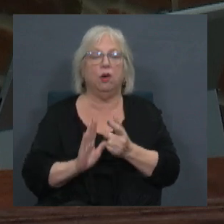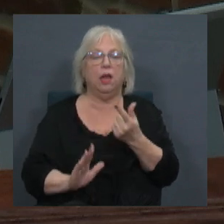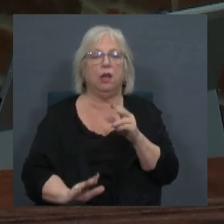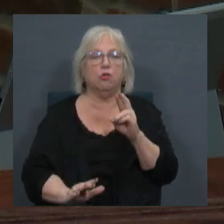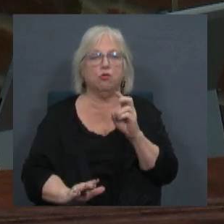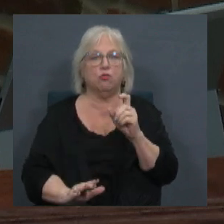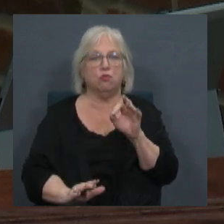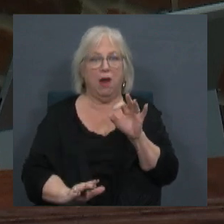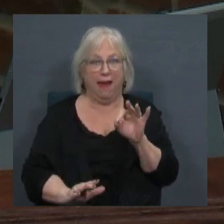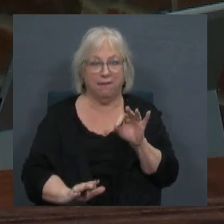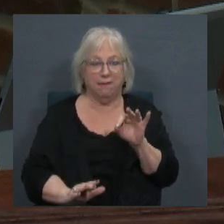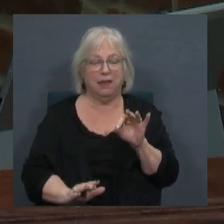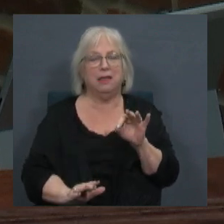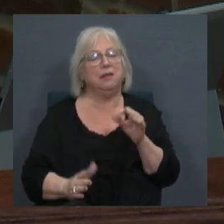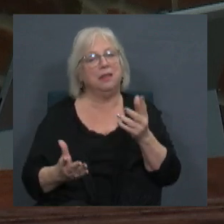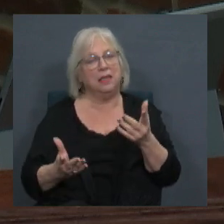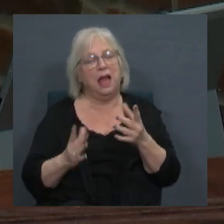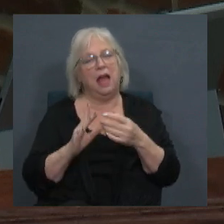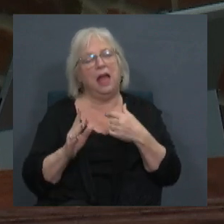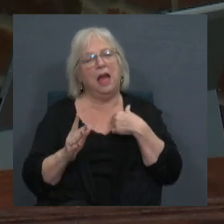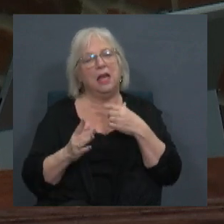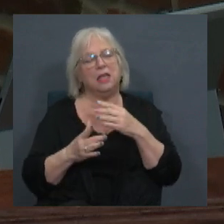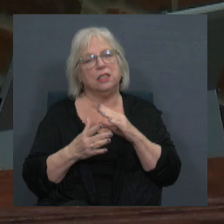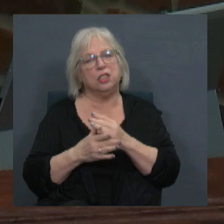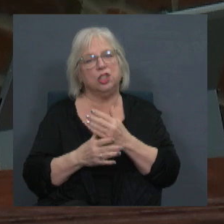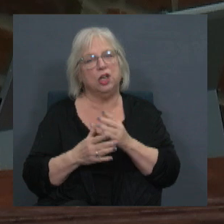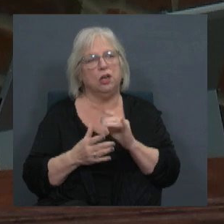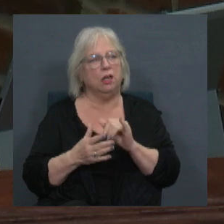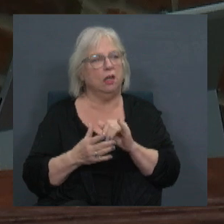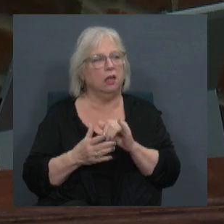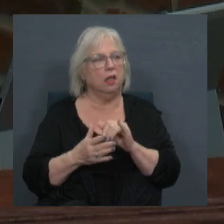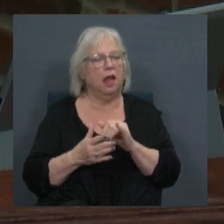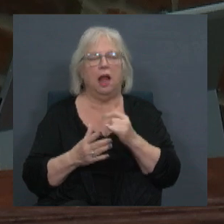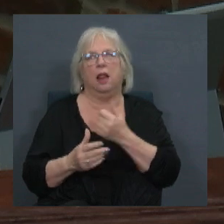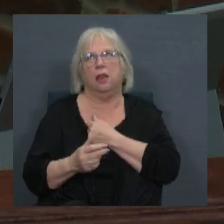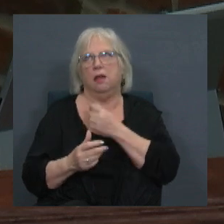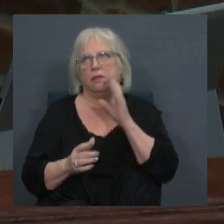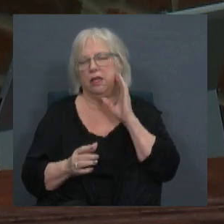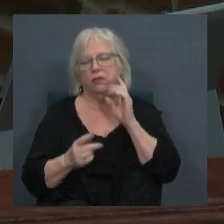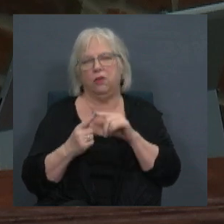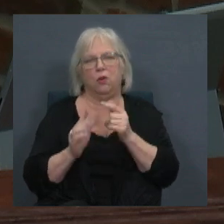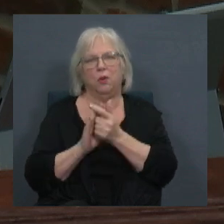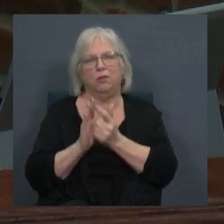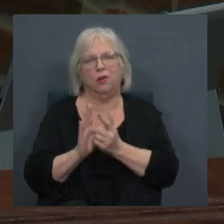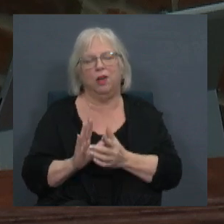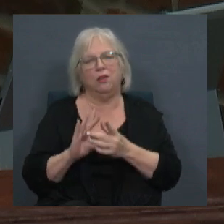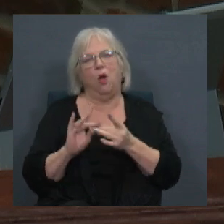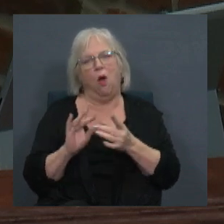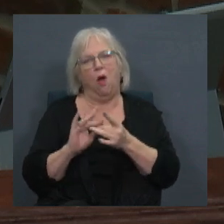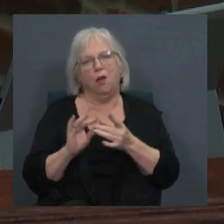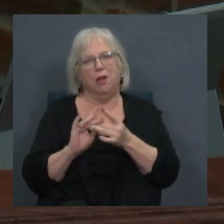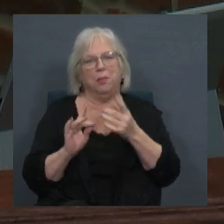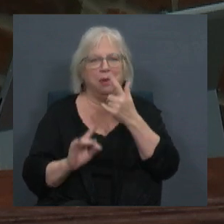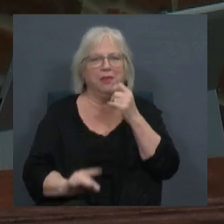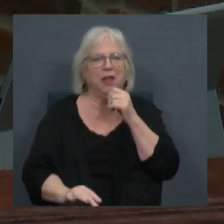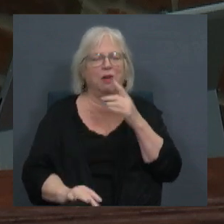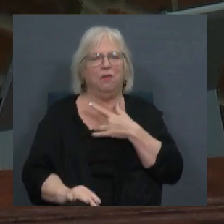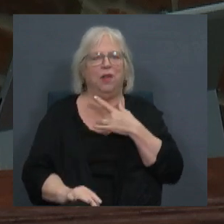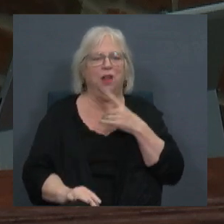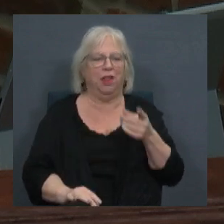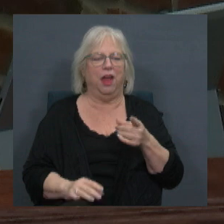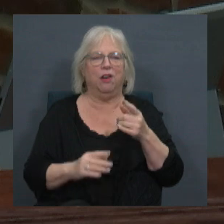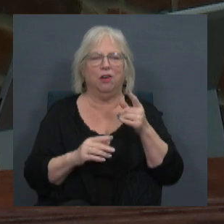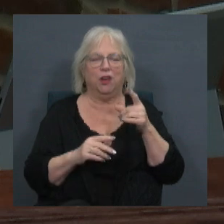is that I always love listening to attorneys talk, is that they don't think they're subject to a conditional